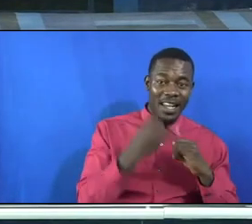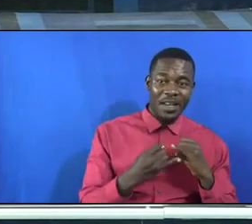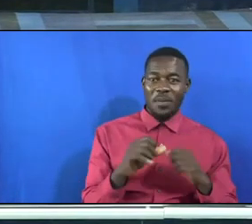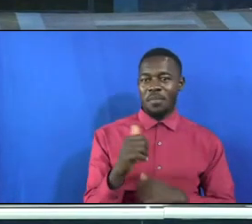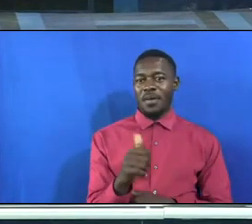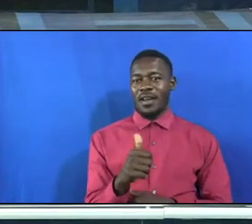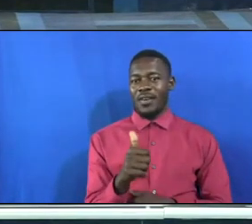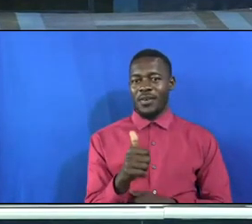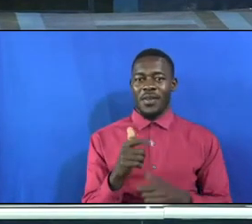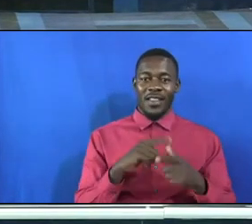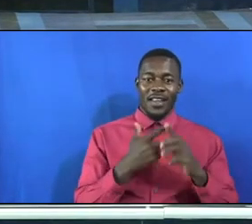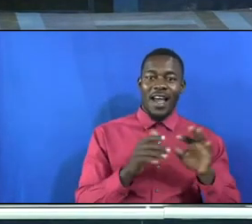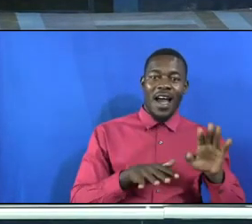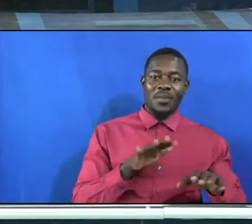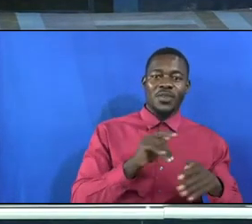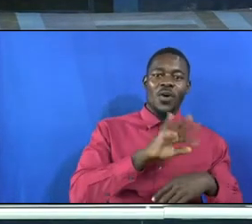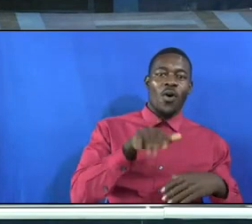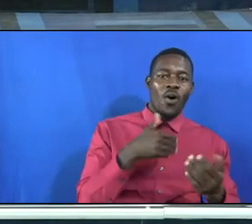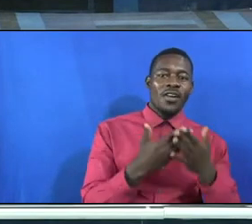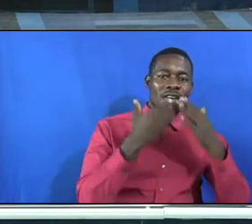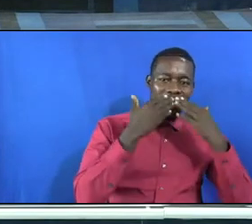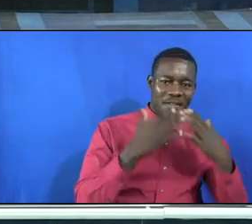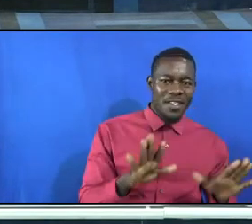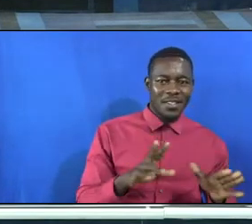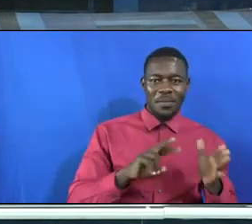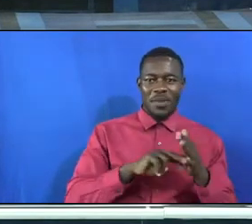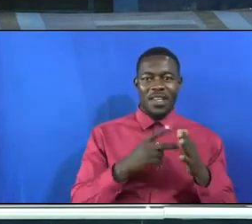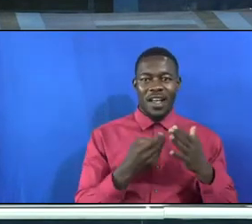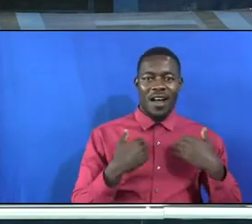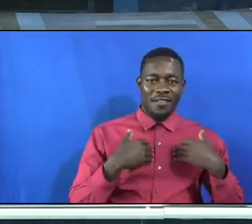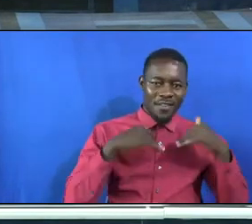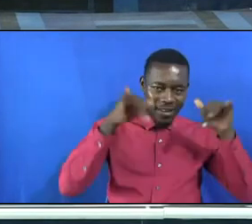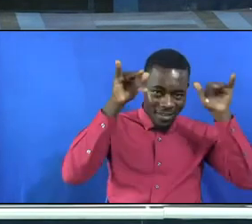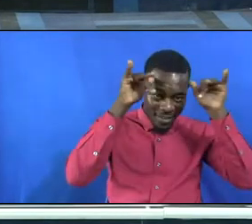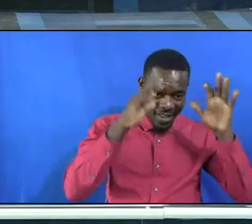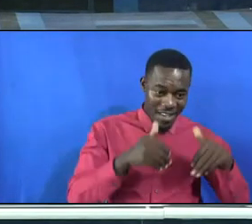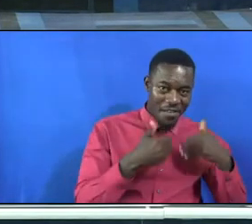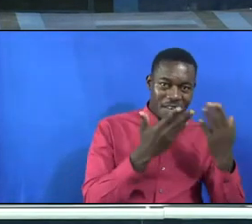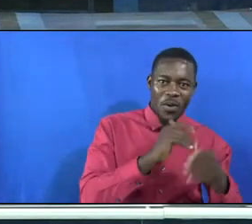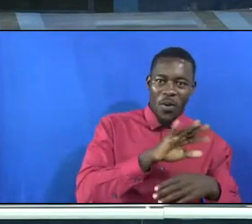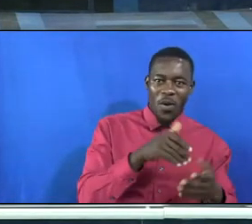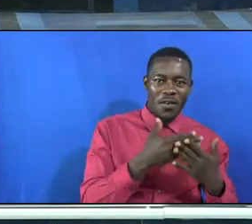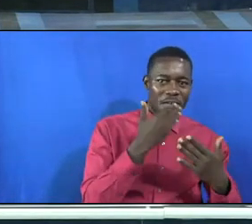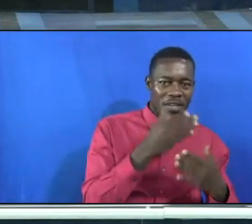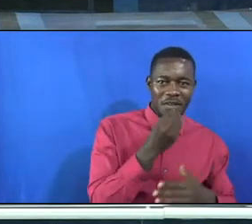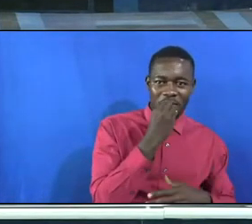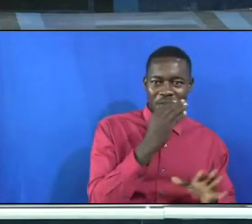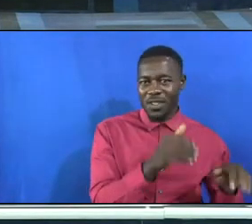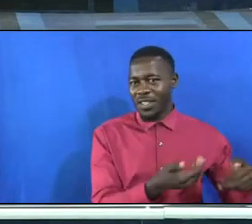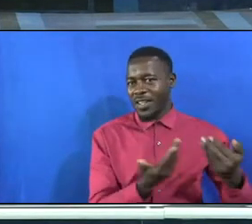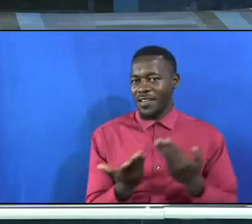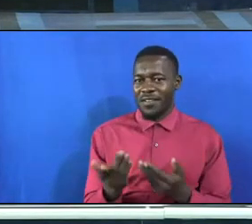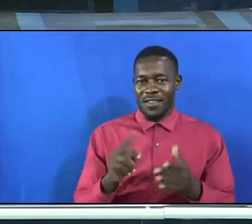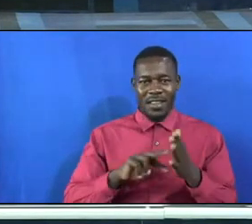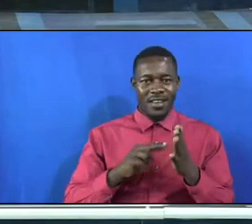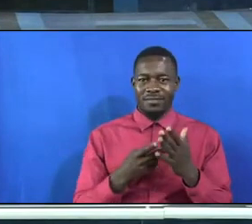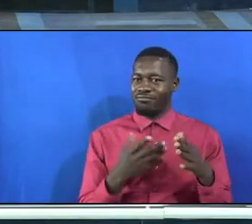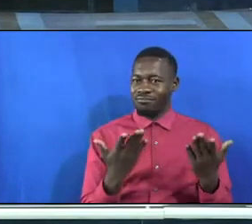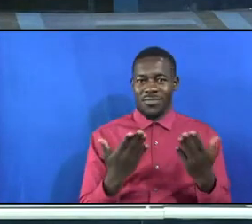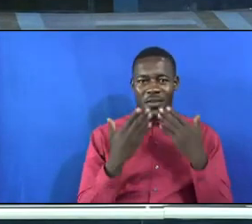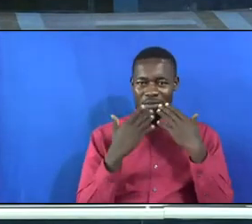end. And the animals were over. So if you had your cattle, you have given out and you have nothing. And